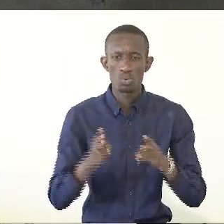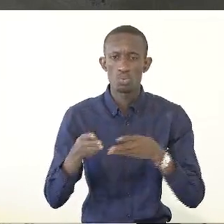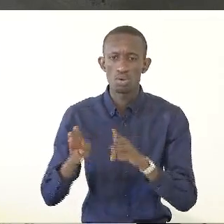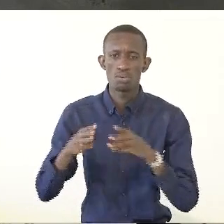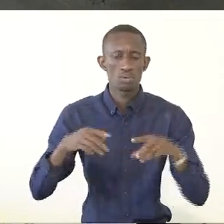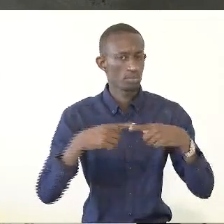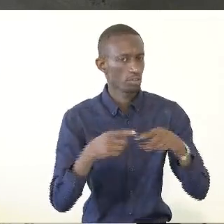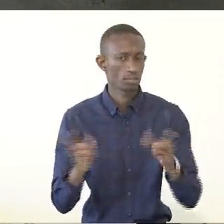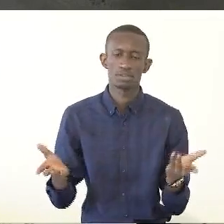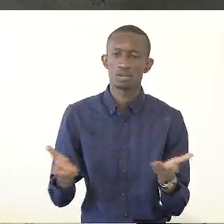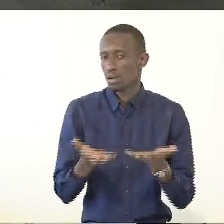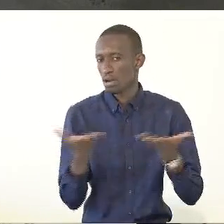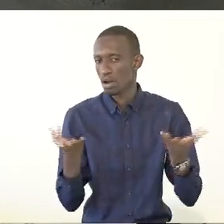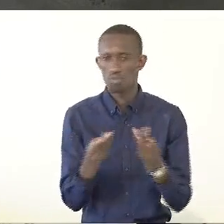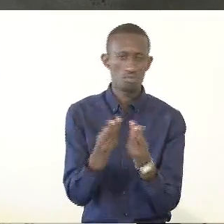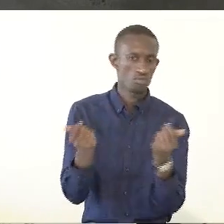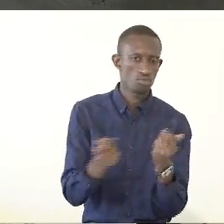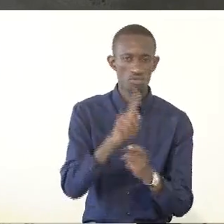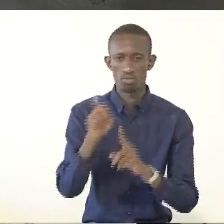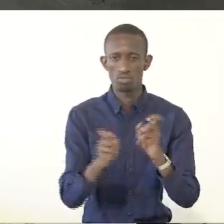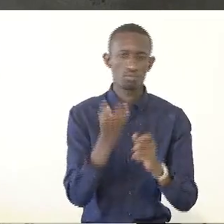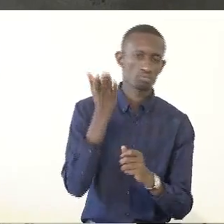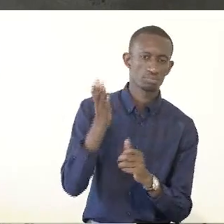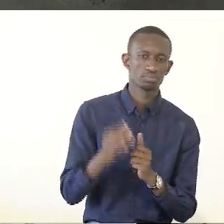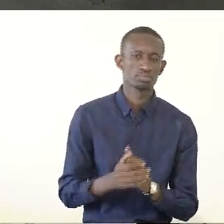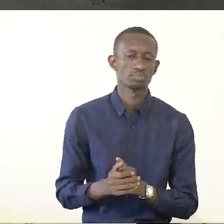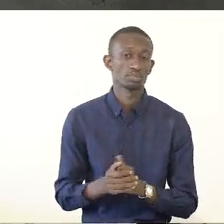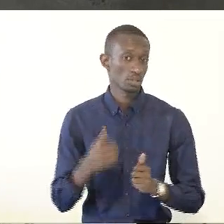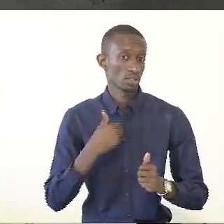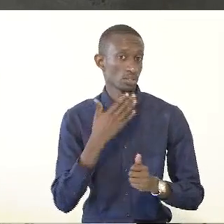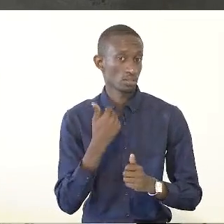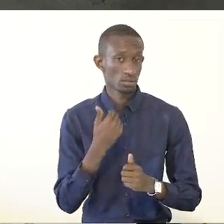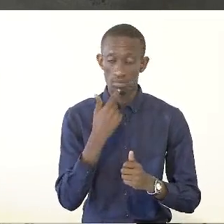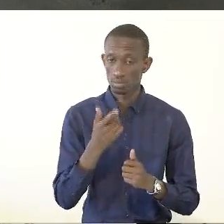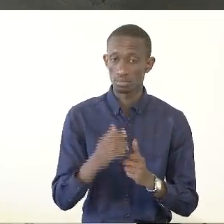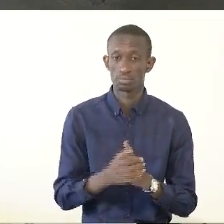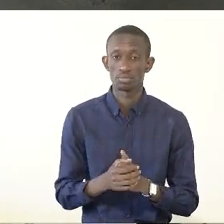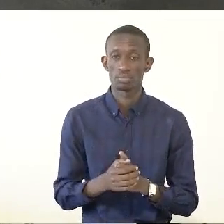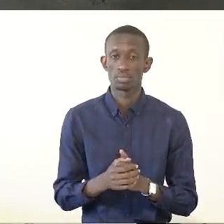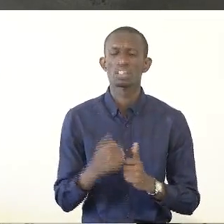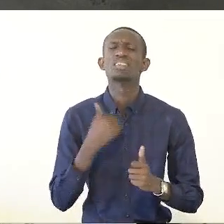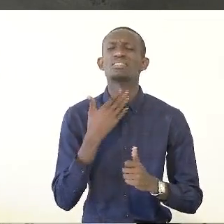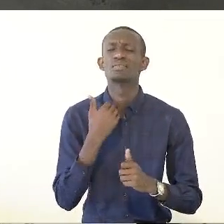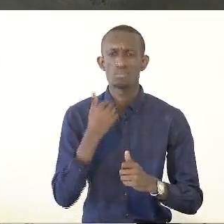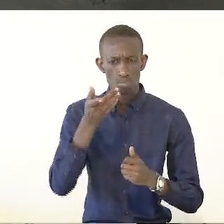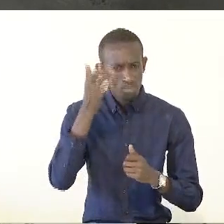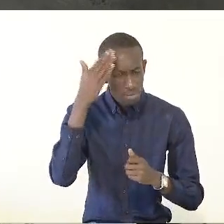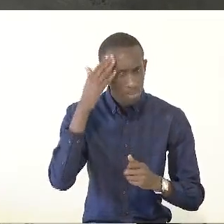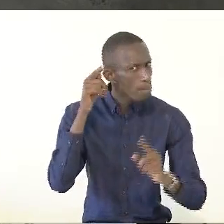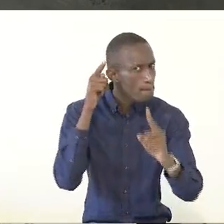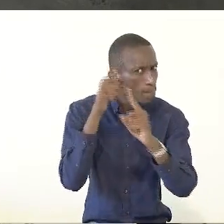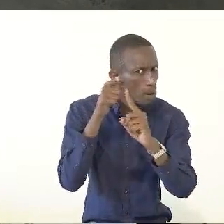quadratic equation. And as I told you, I want you to know the learning objective of our lesson of